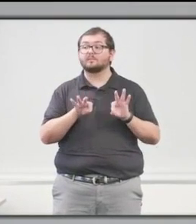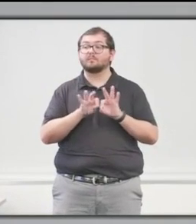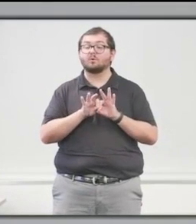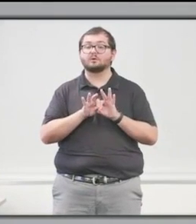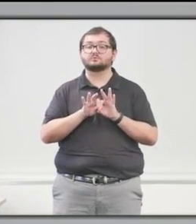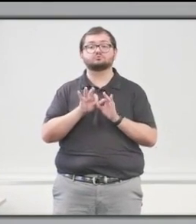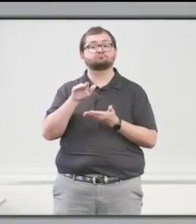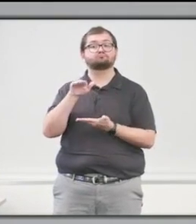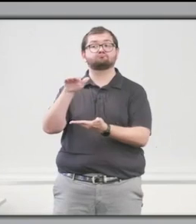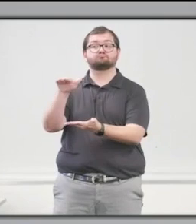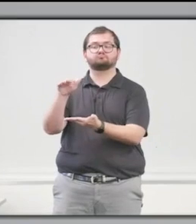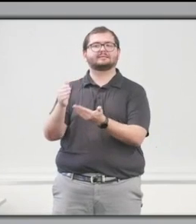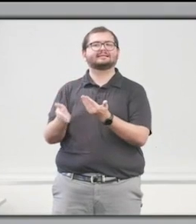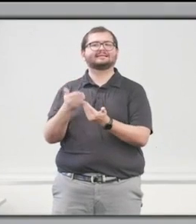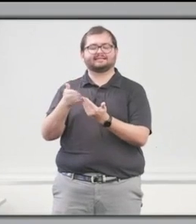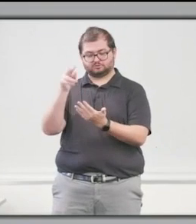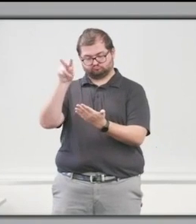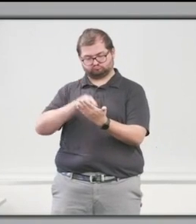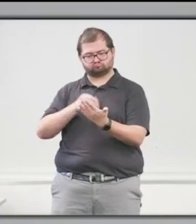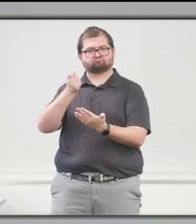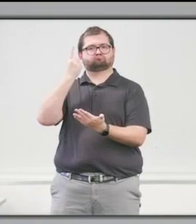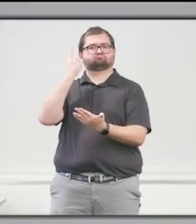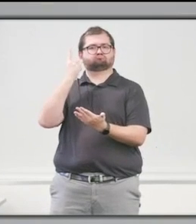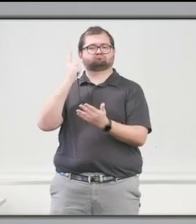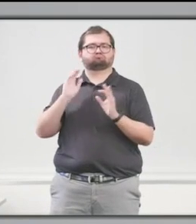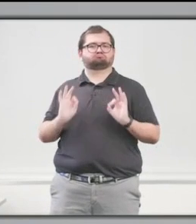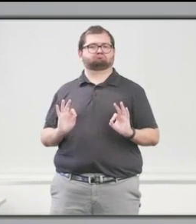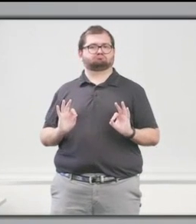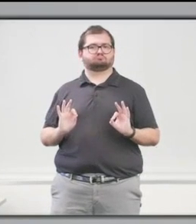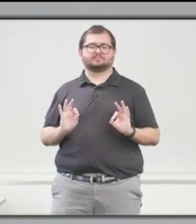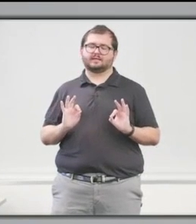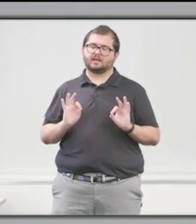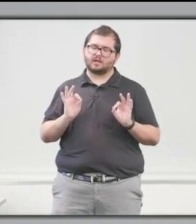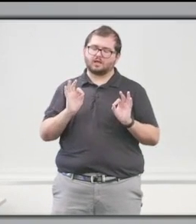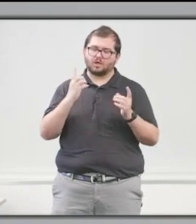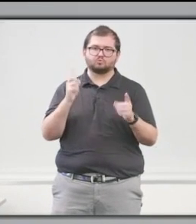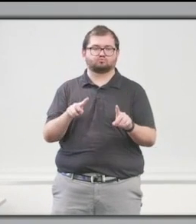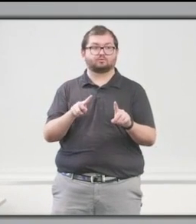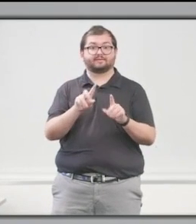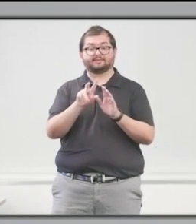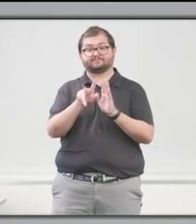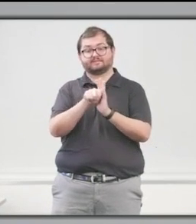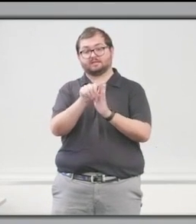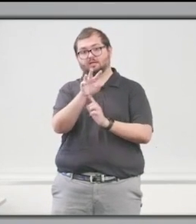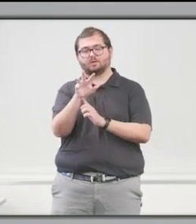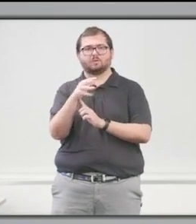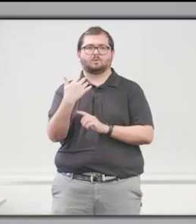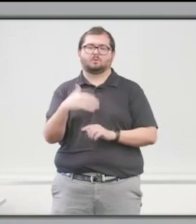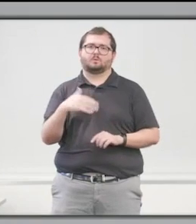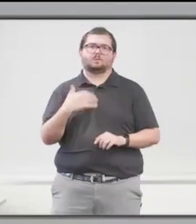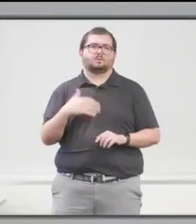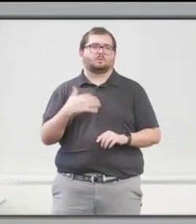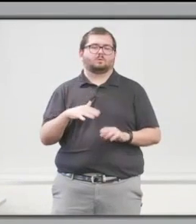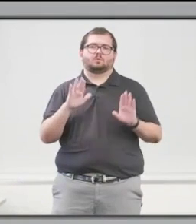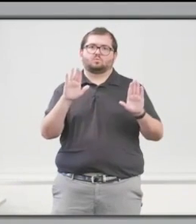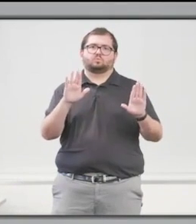the most easy to consume for the public, I agree. Video goes a really long way. Nowadays, even